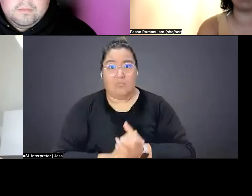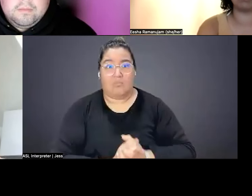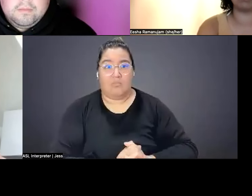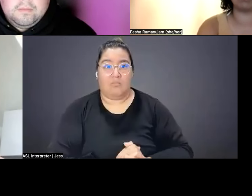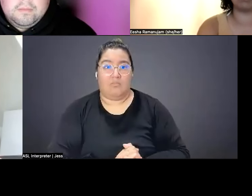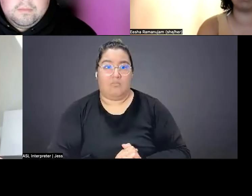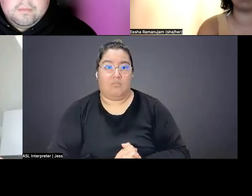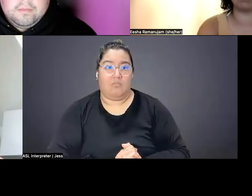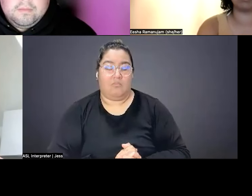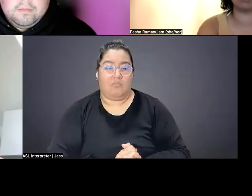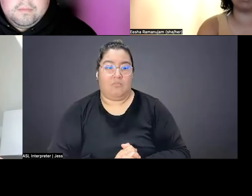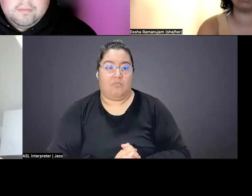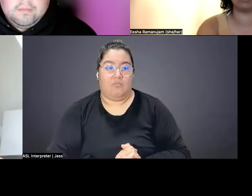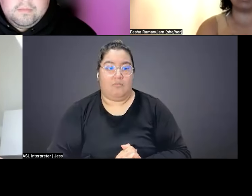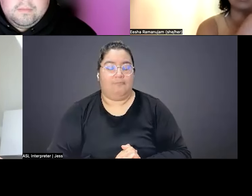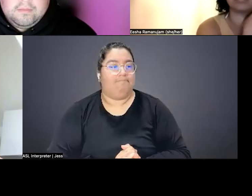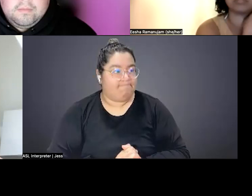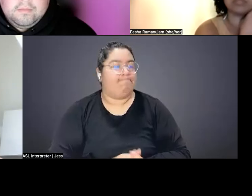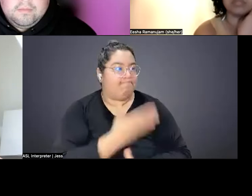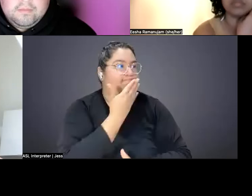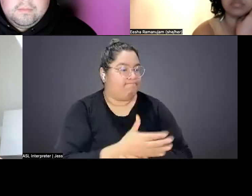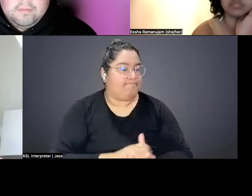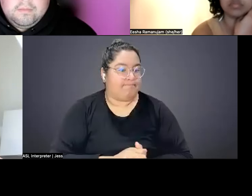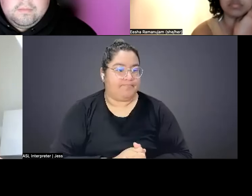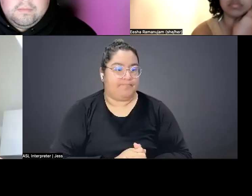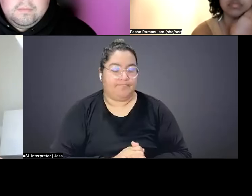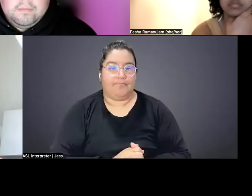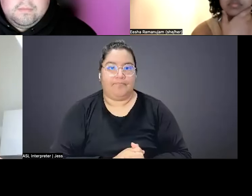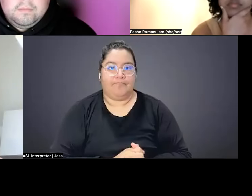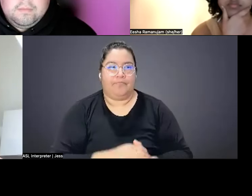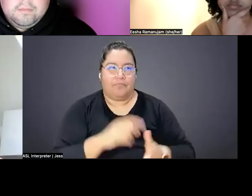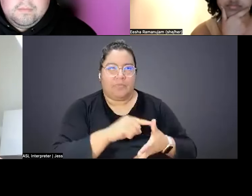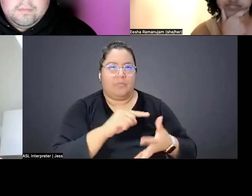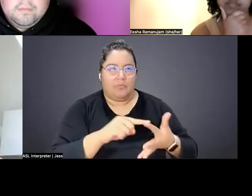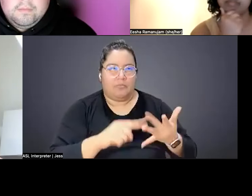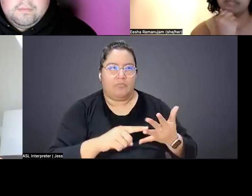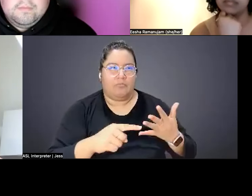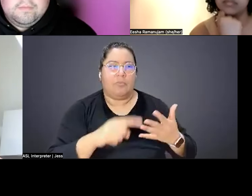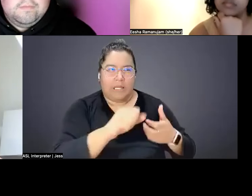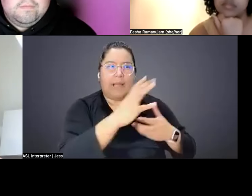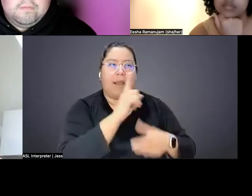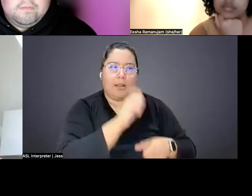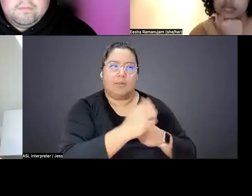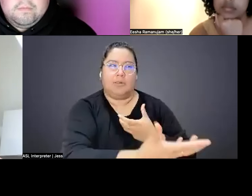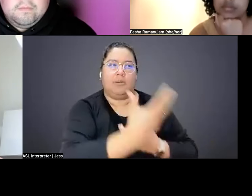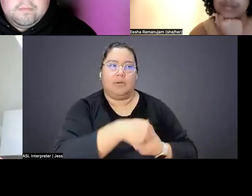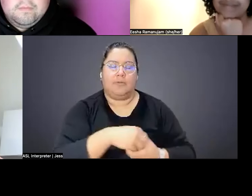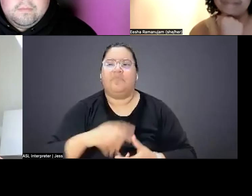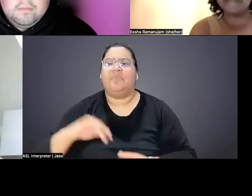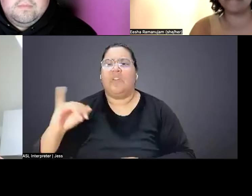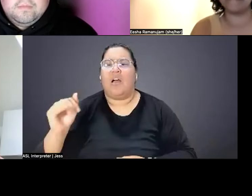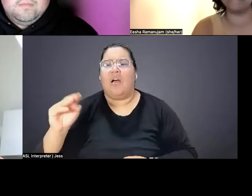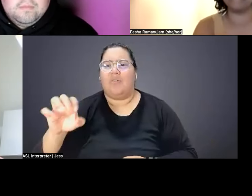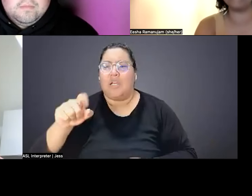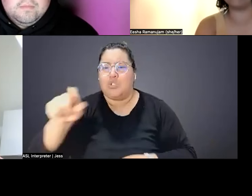Thank you for that. I think those were really actionable steps. Jaime, I know you work with a lot of journalists as